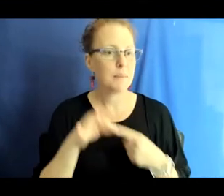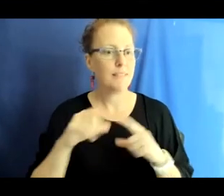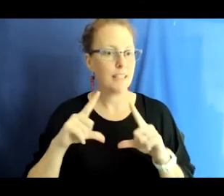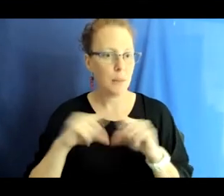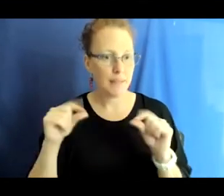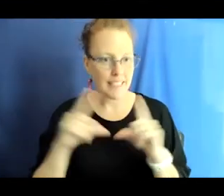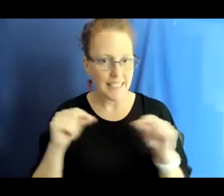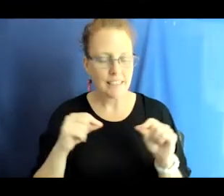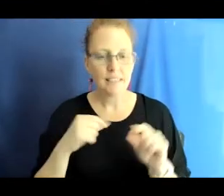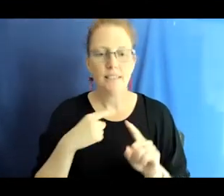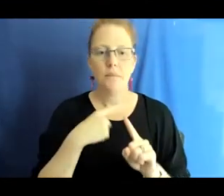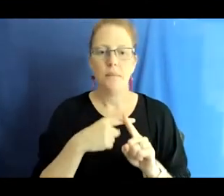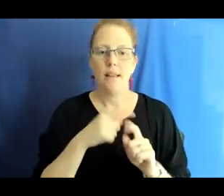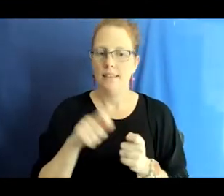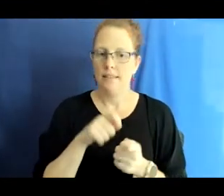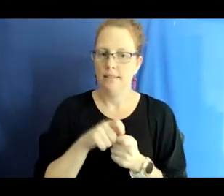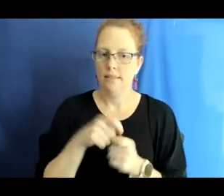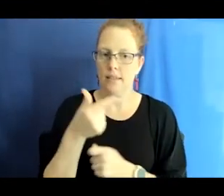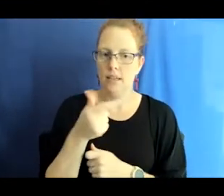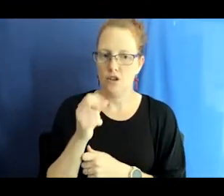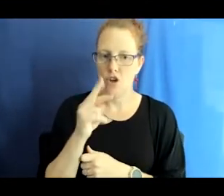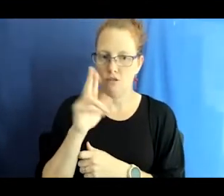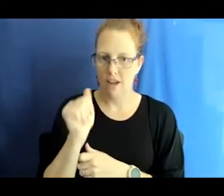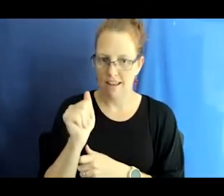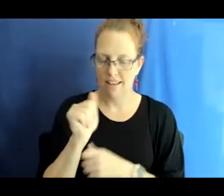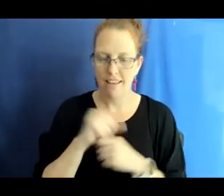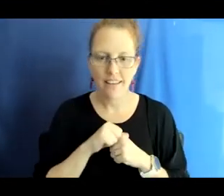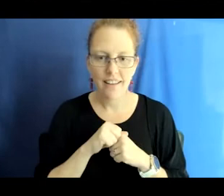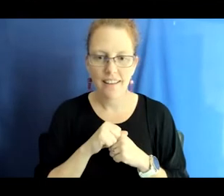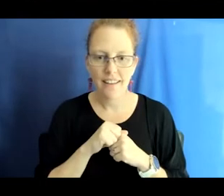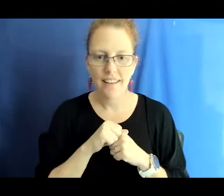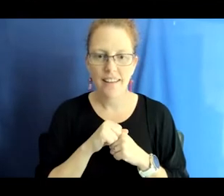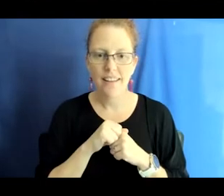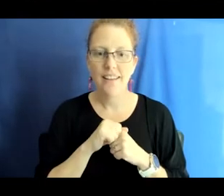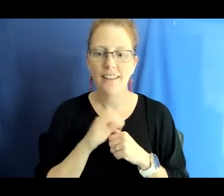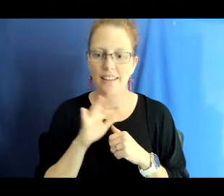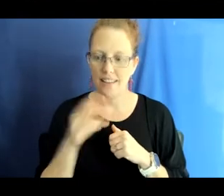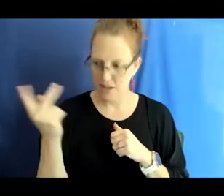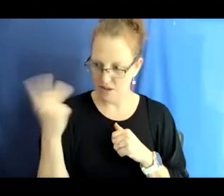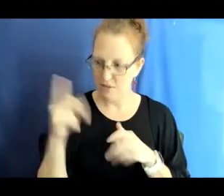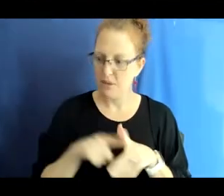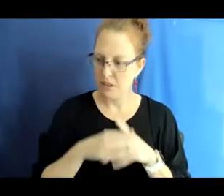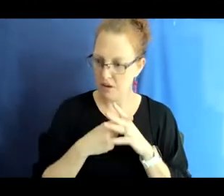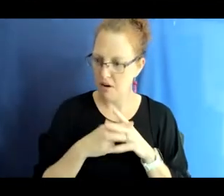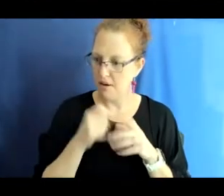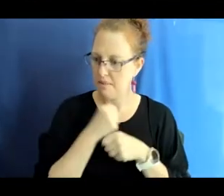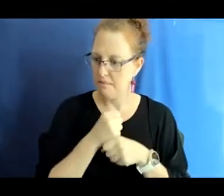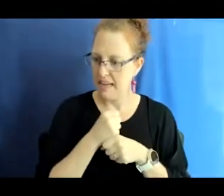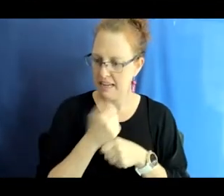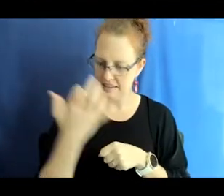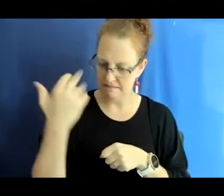films. And I think we started, you know, making like films together in like